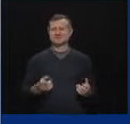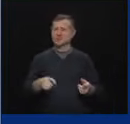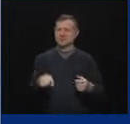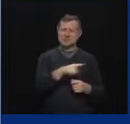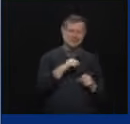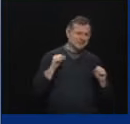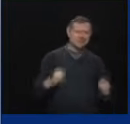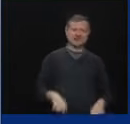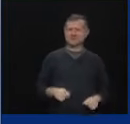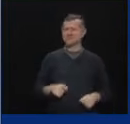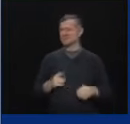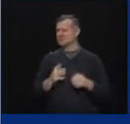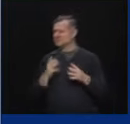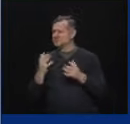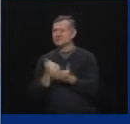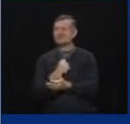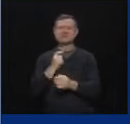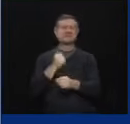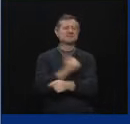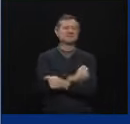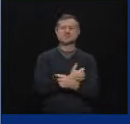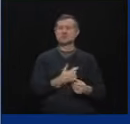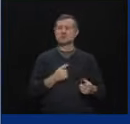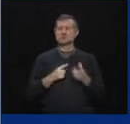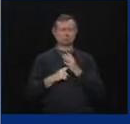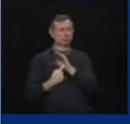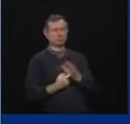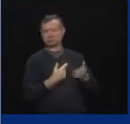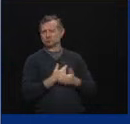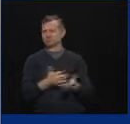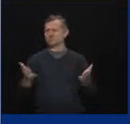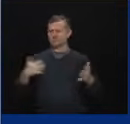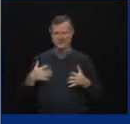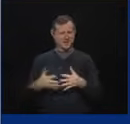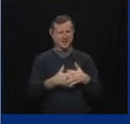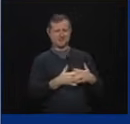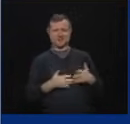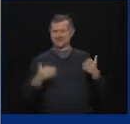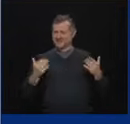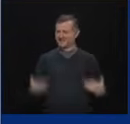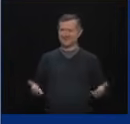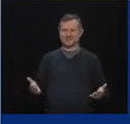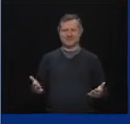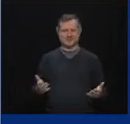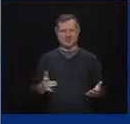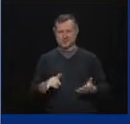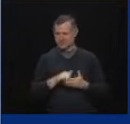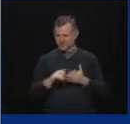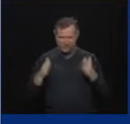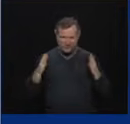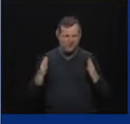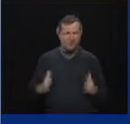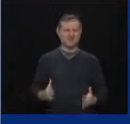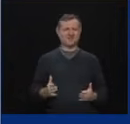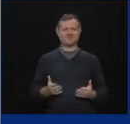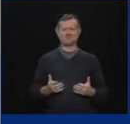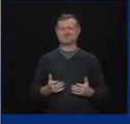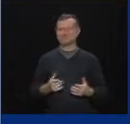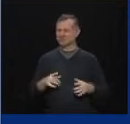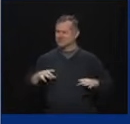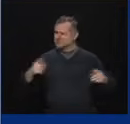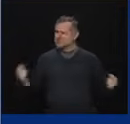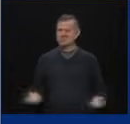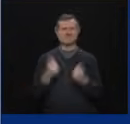like this. We could show the rest of the nation what enlightened people look like, what they act like, what they do. They